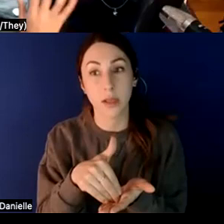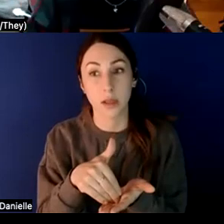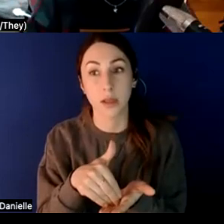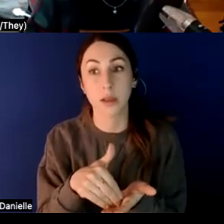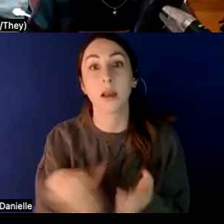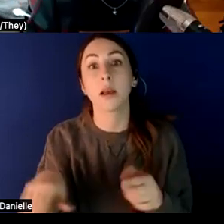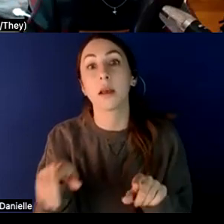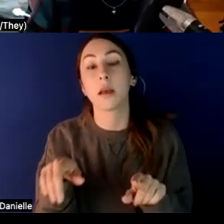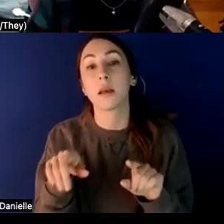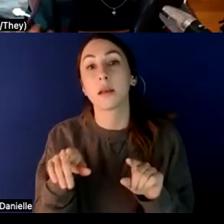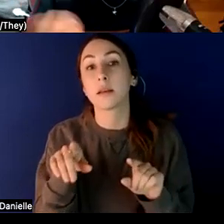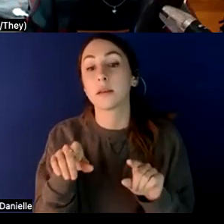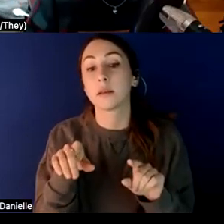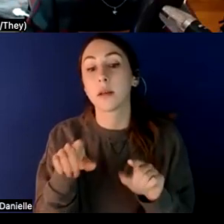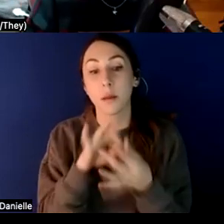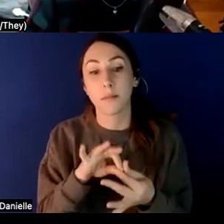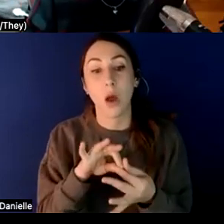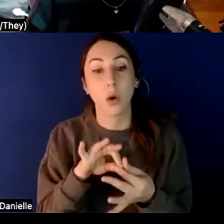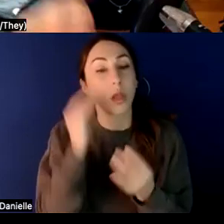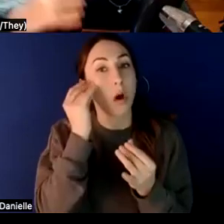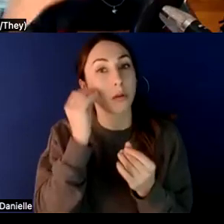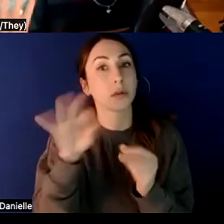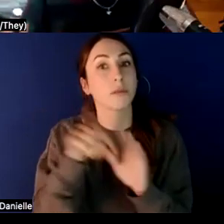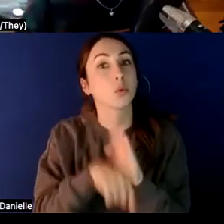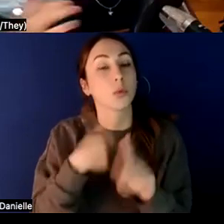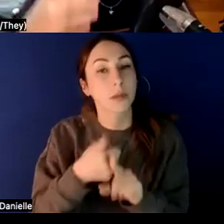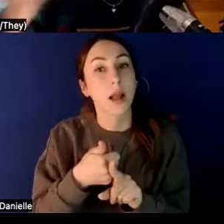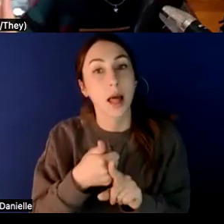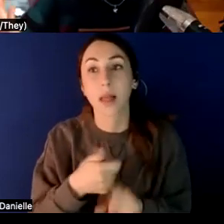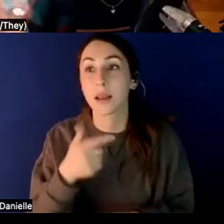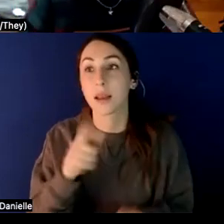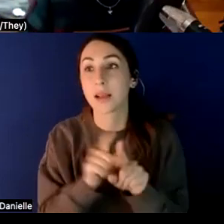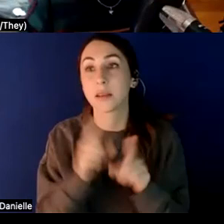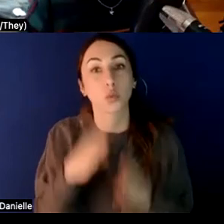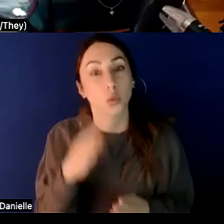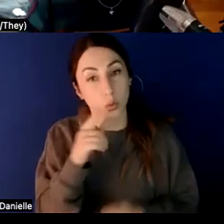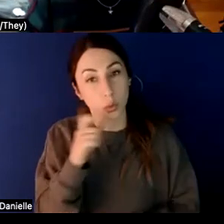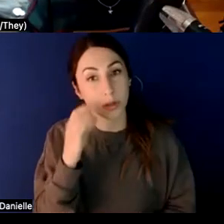of chronic suicidality as a result of complex trauma, etc.